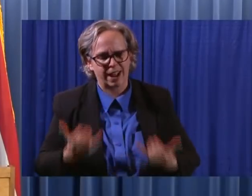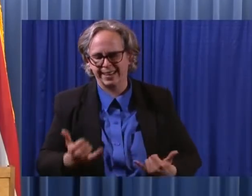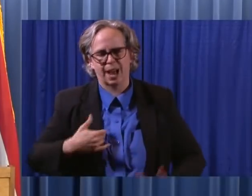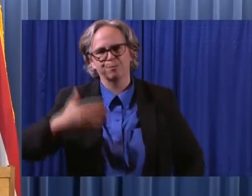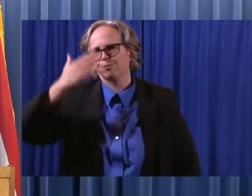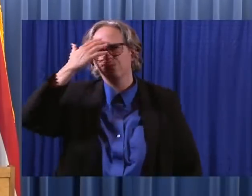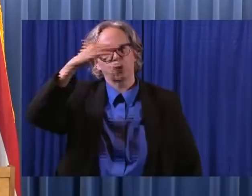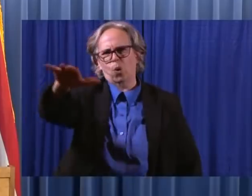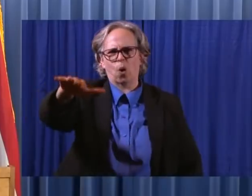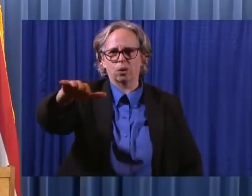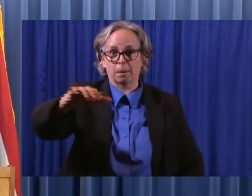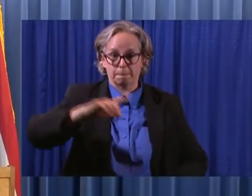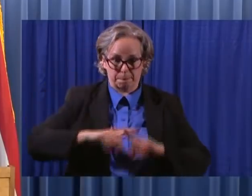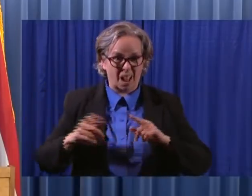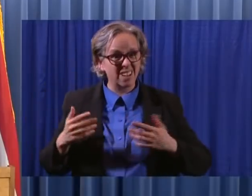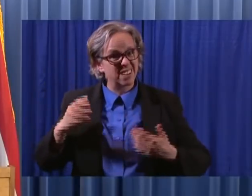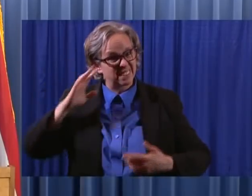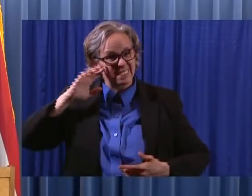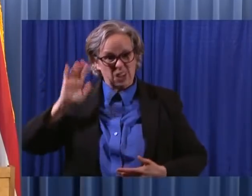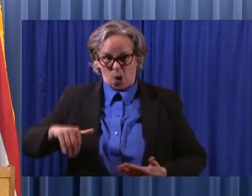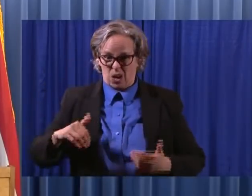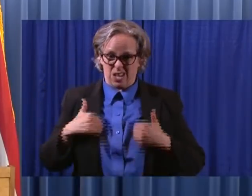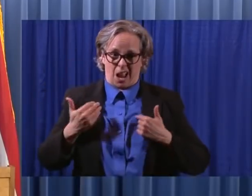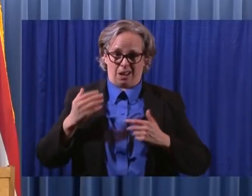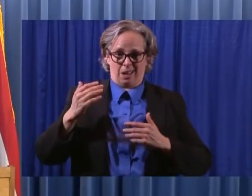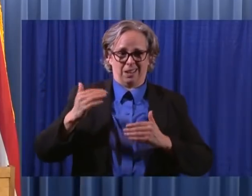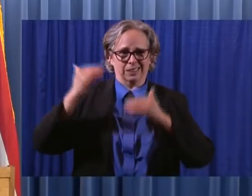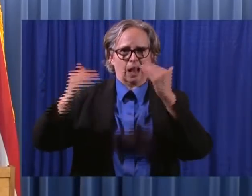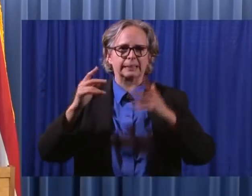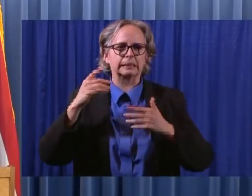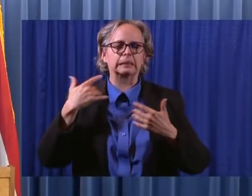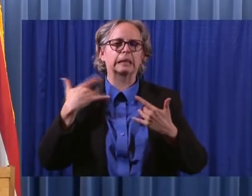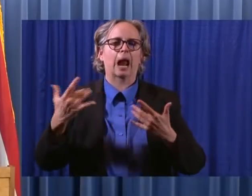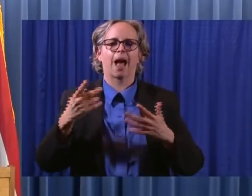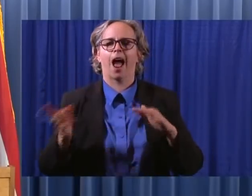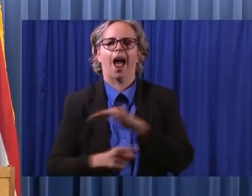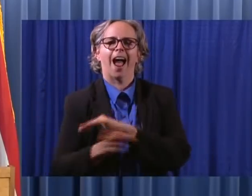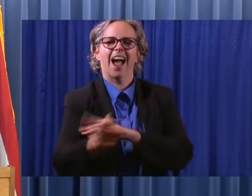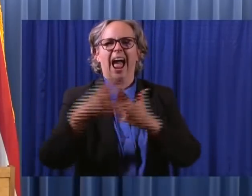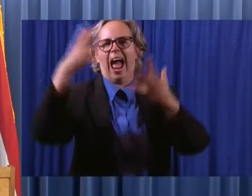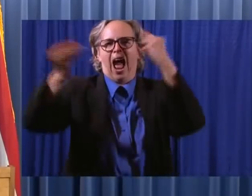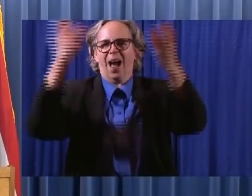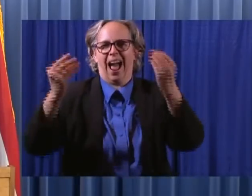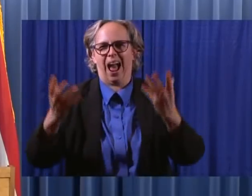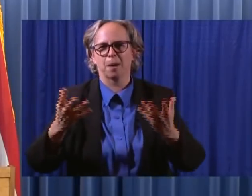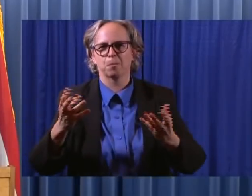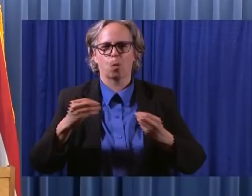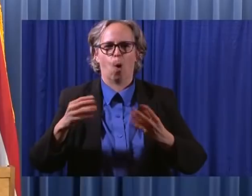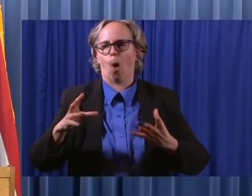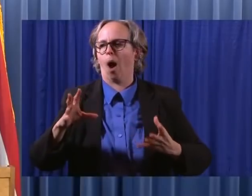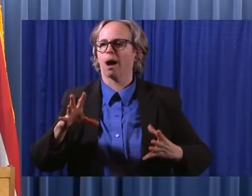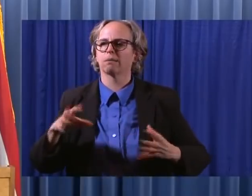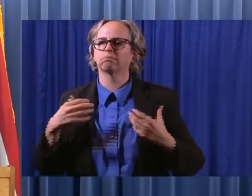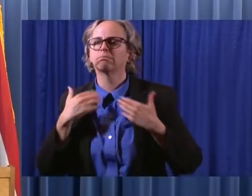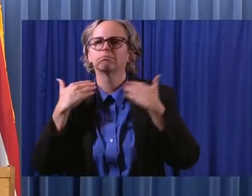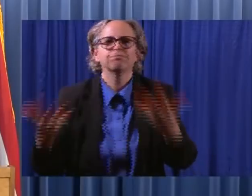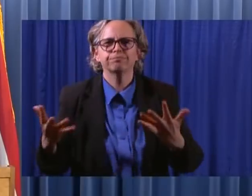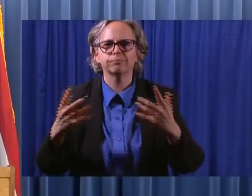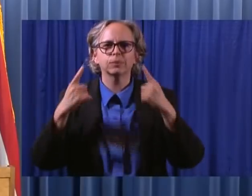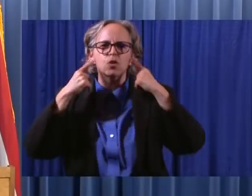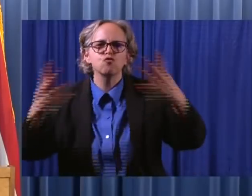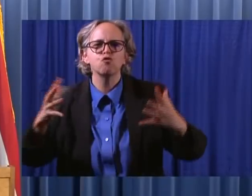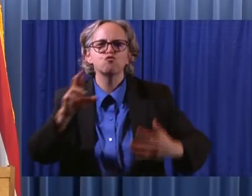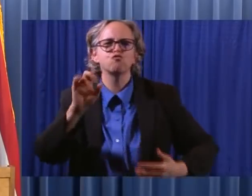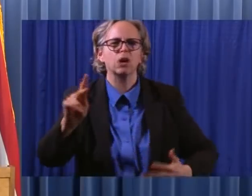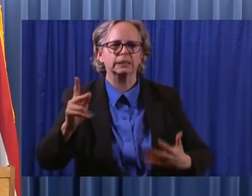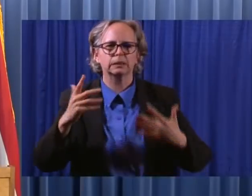tend to be a little bit more risk takers, so it may be part of the generational elements of this. But we really need to understand more and have